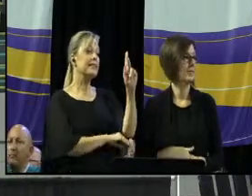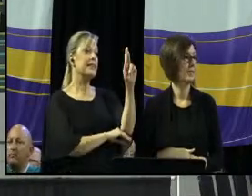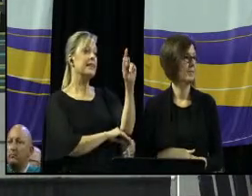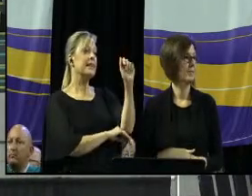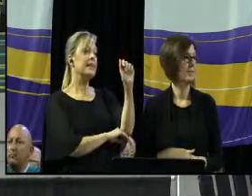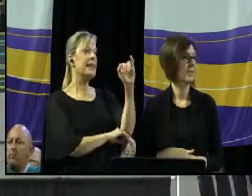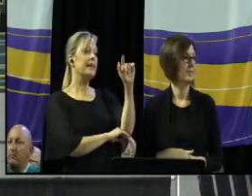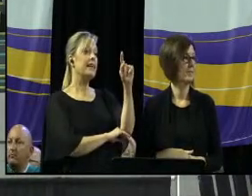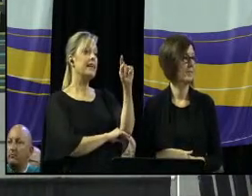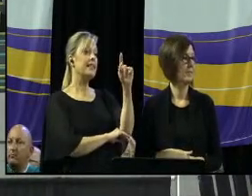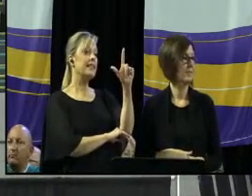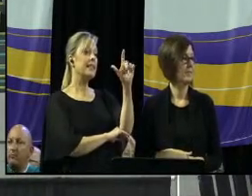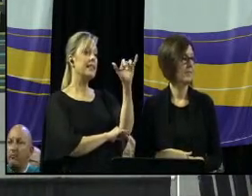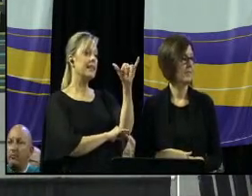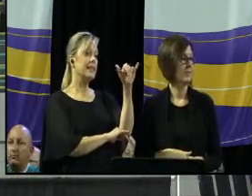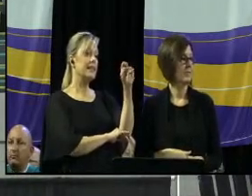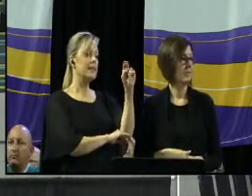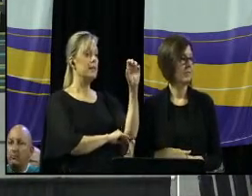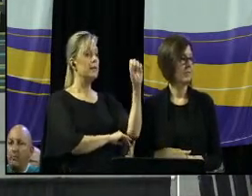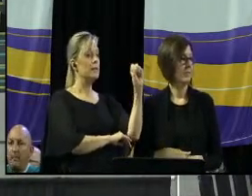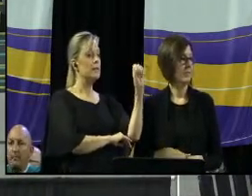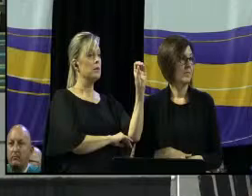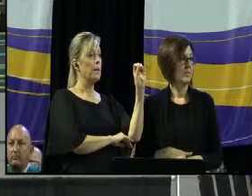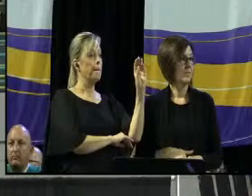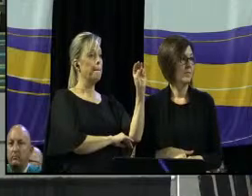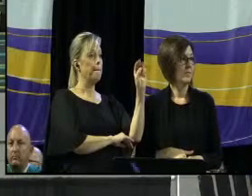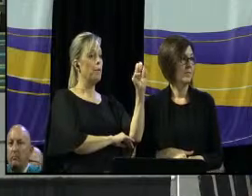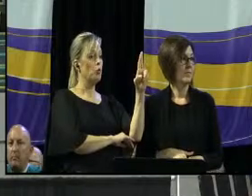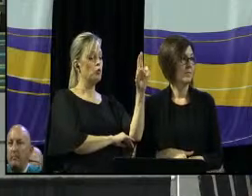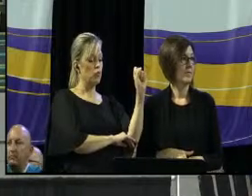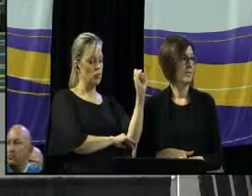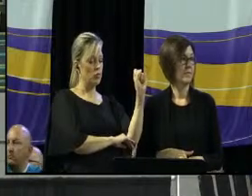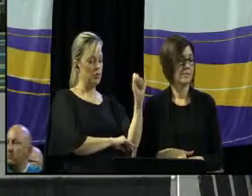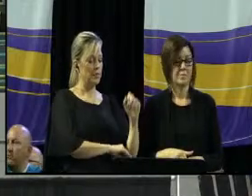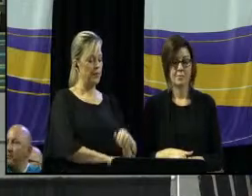Caitlin Grace Summers.